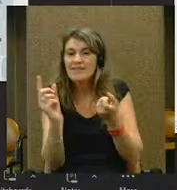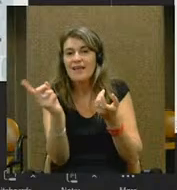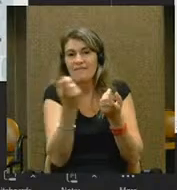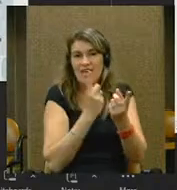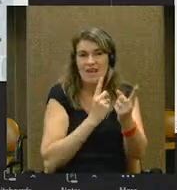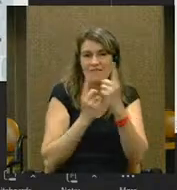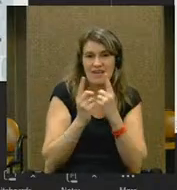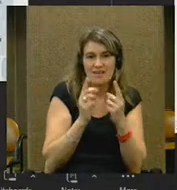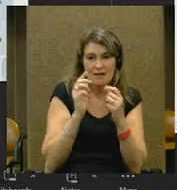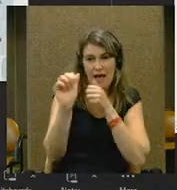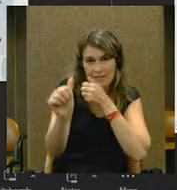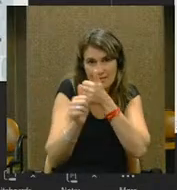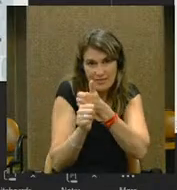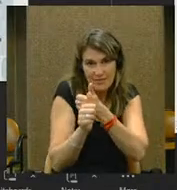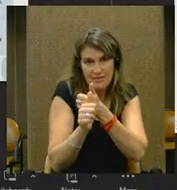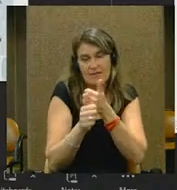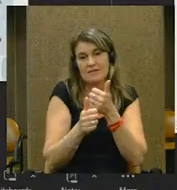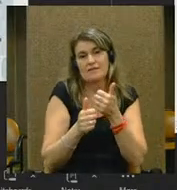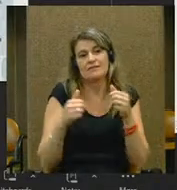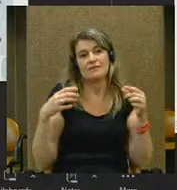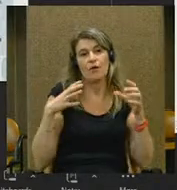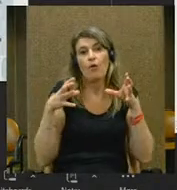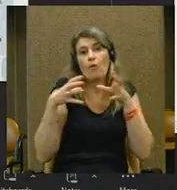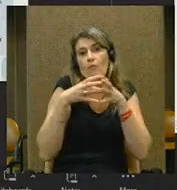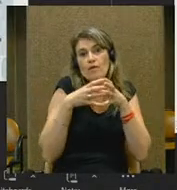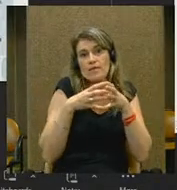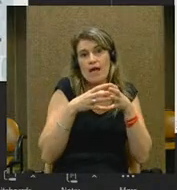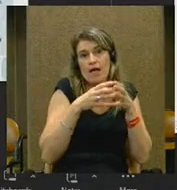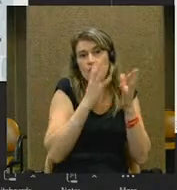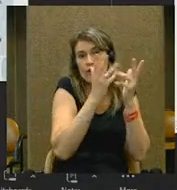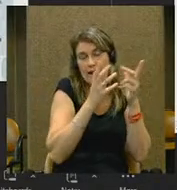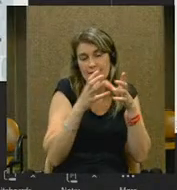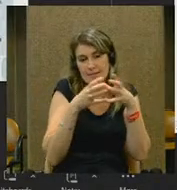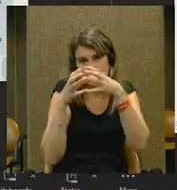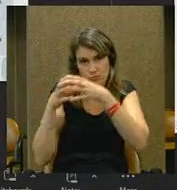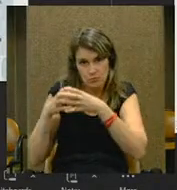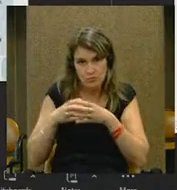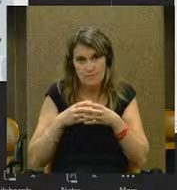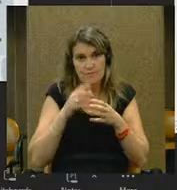community agencies, healthcare providers, and